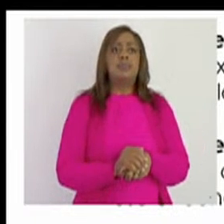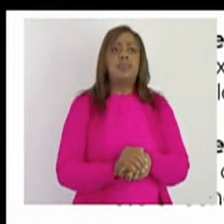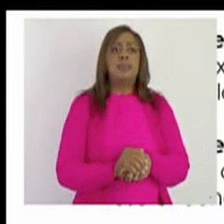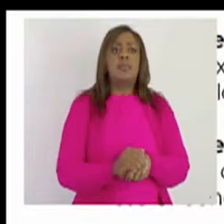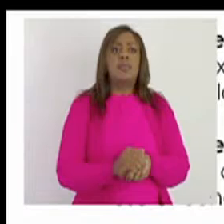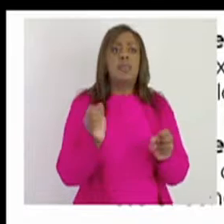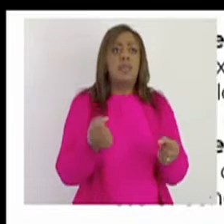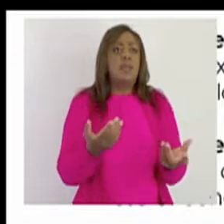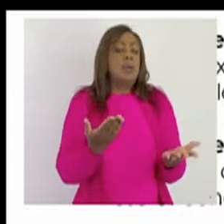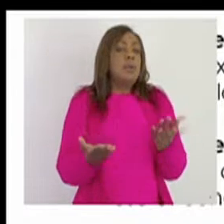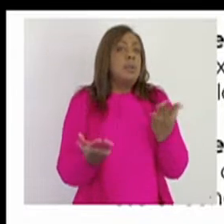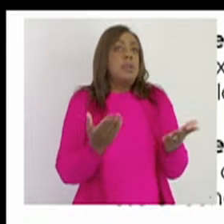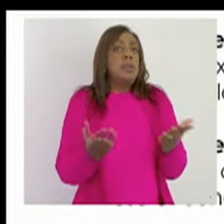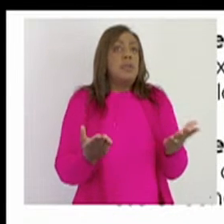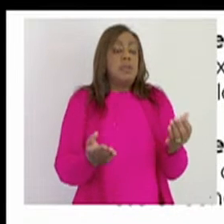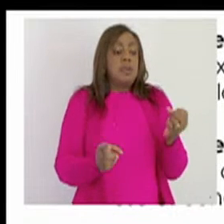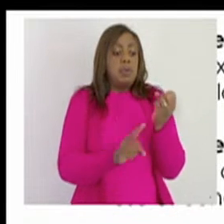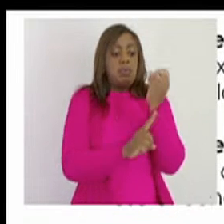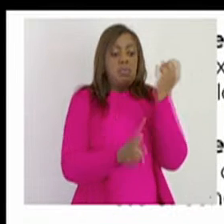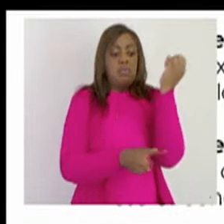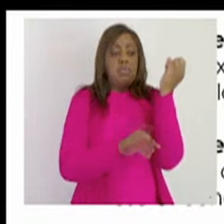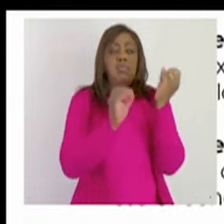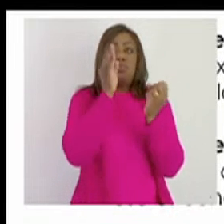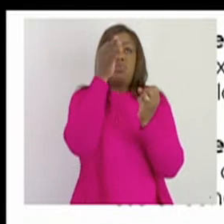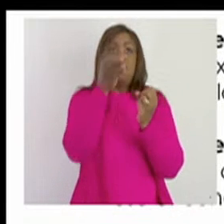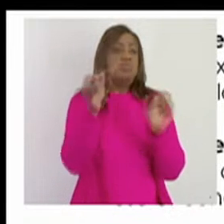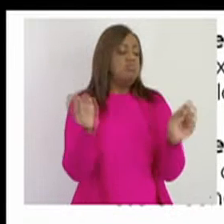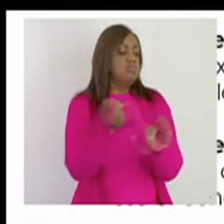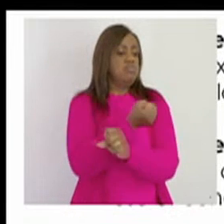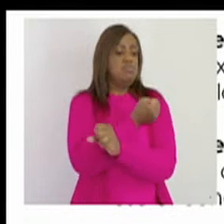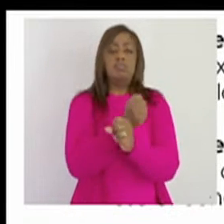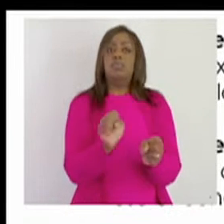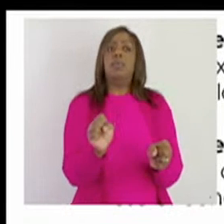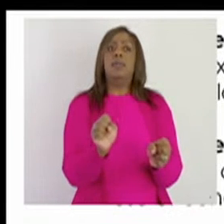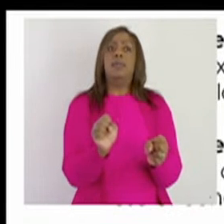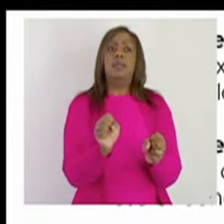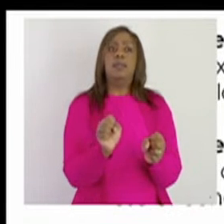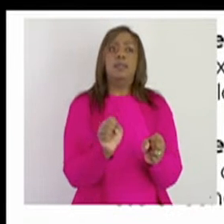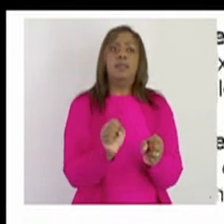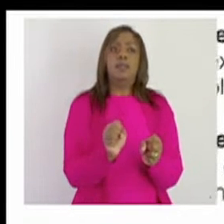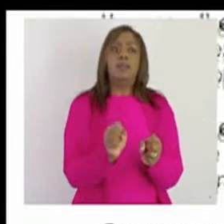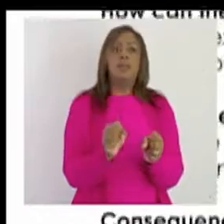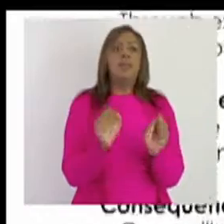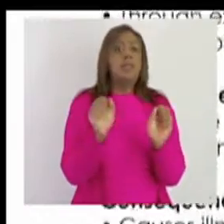to make it short, by condomizing. And then what are the consequences of